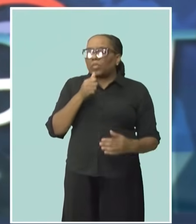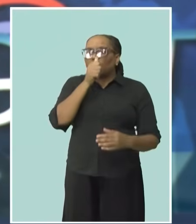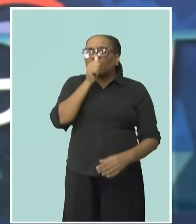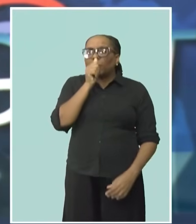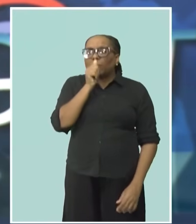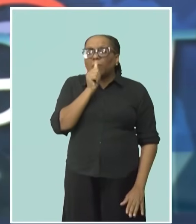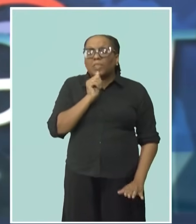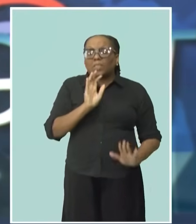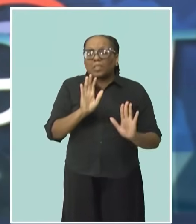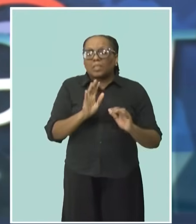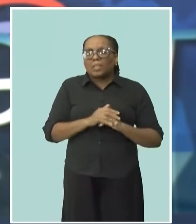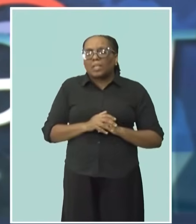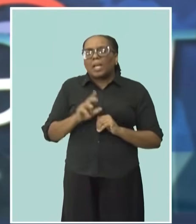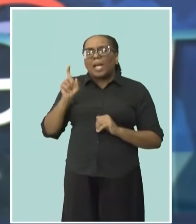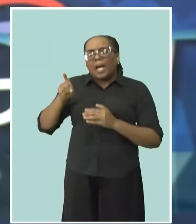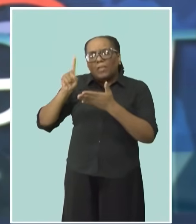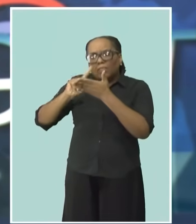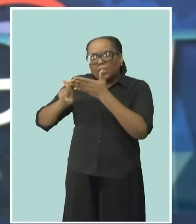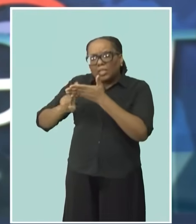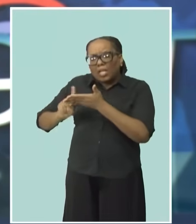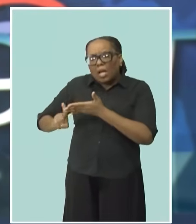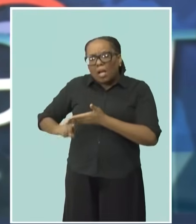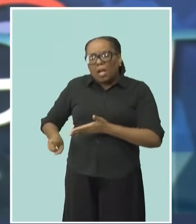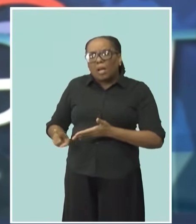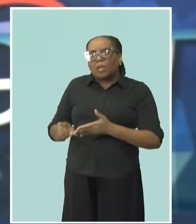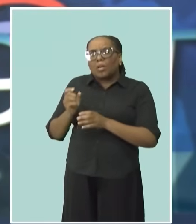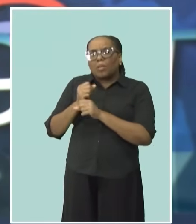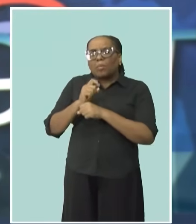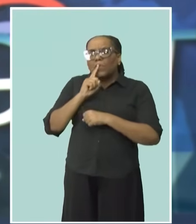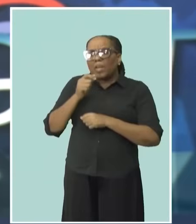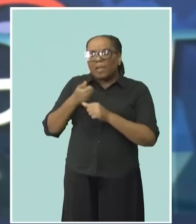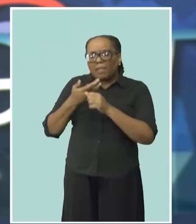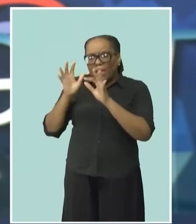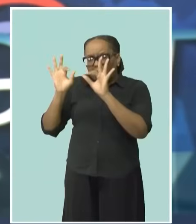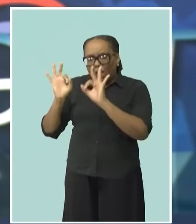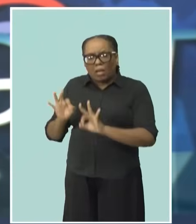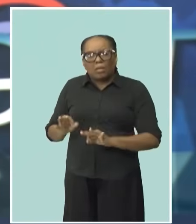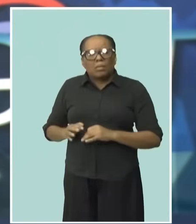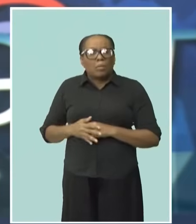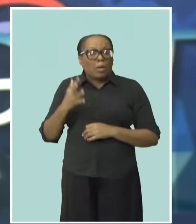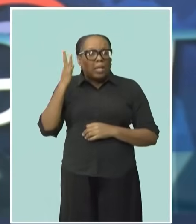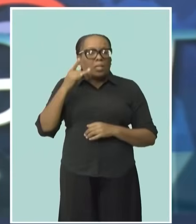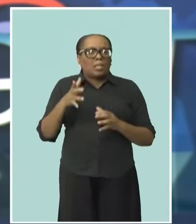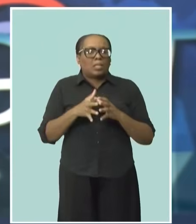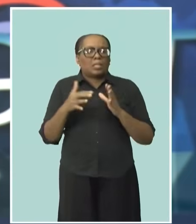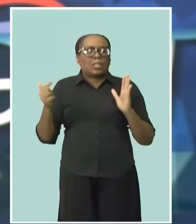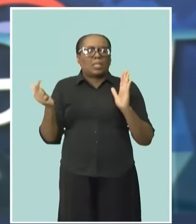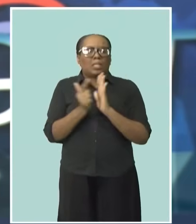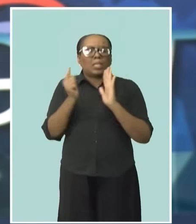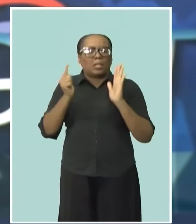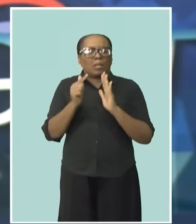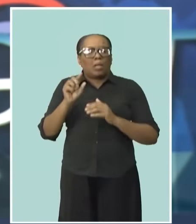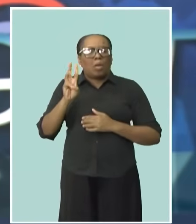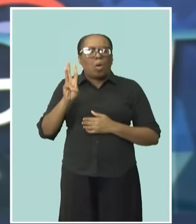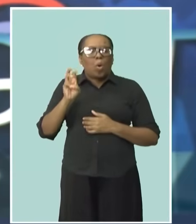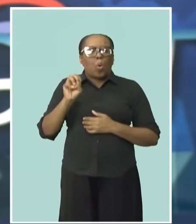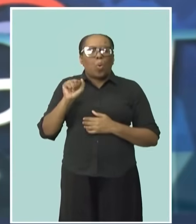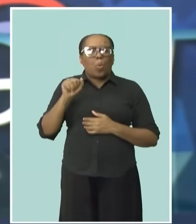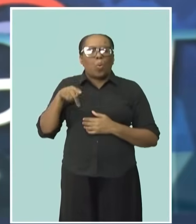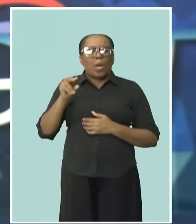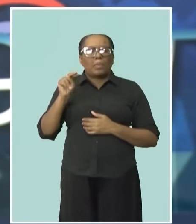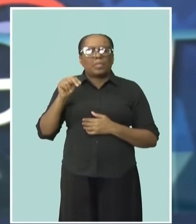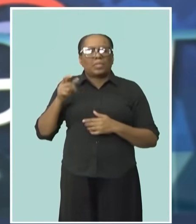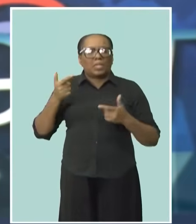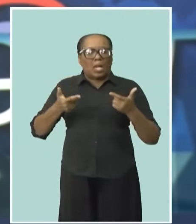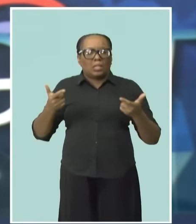Minister of Energy and Business, Senator Lisa Cummins, while making the point that a number of illegal weapons are brought into the island in pieces,